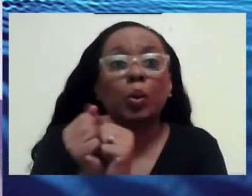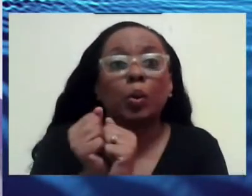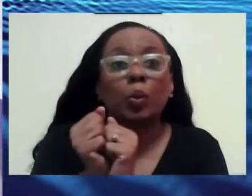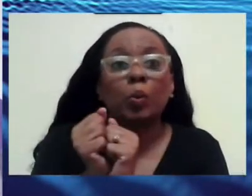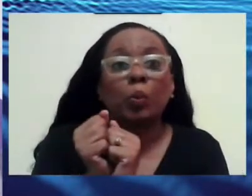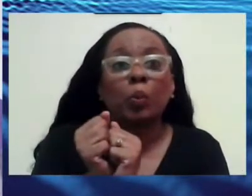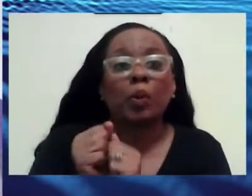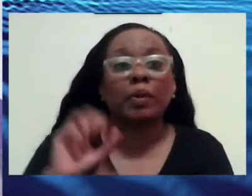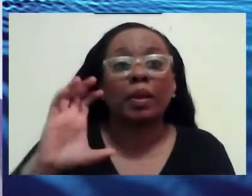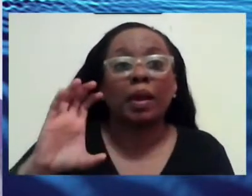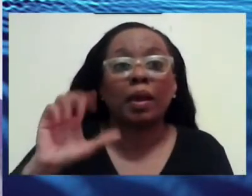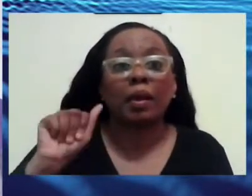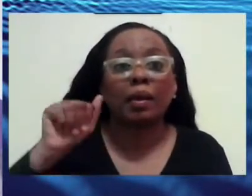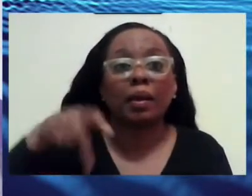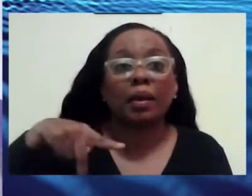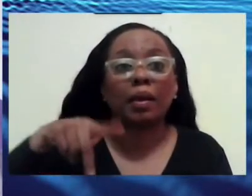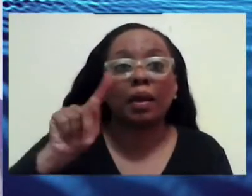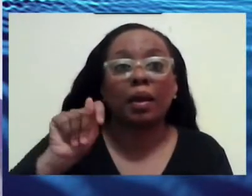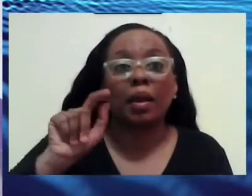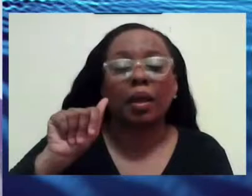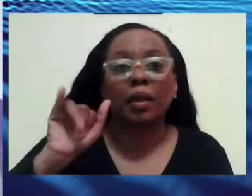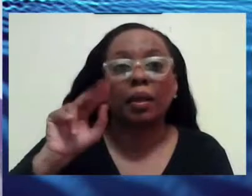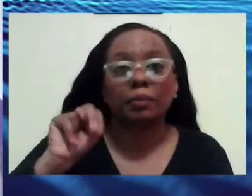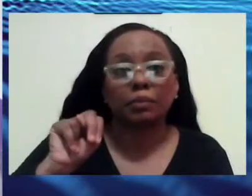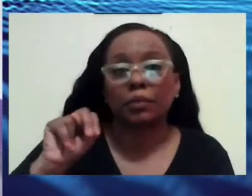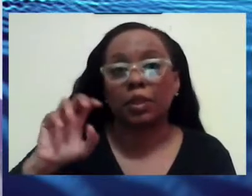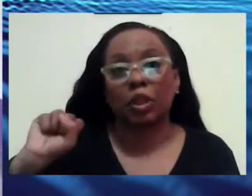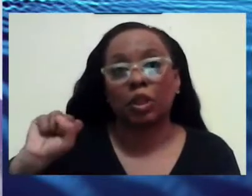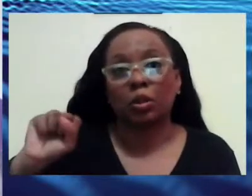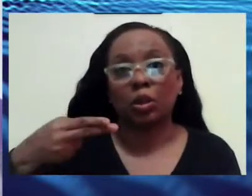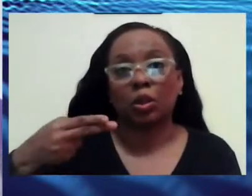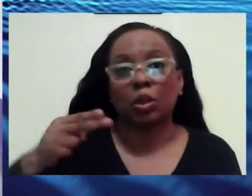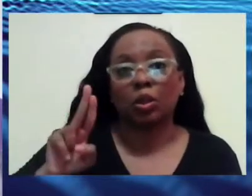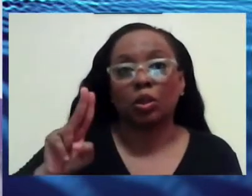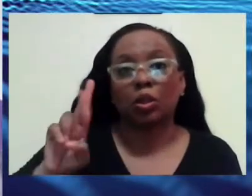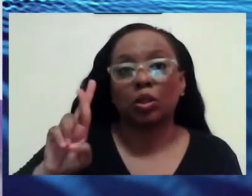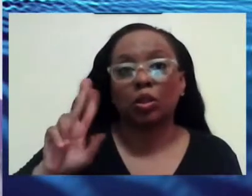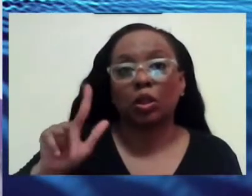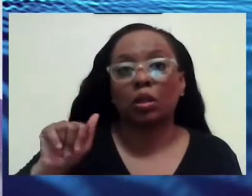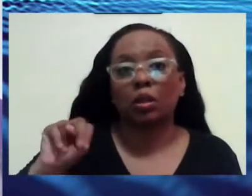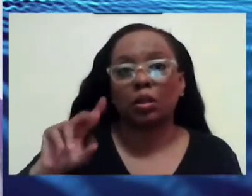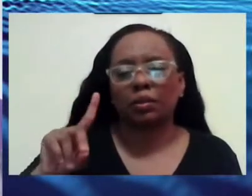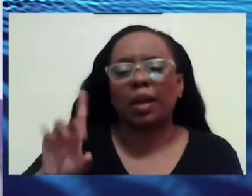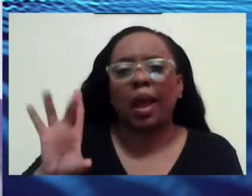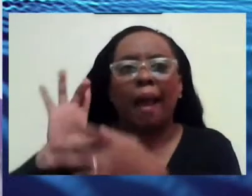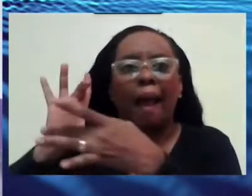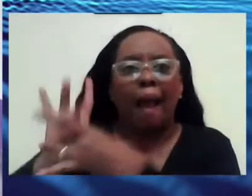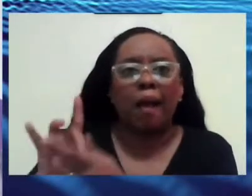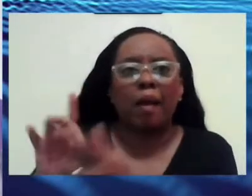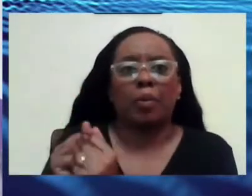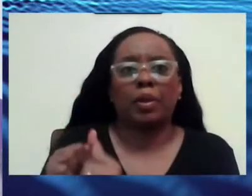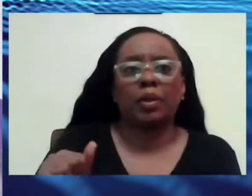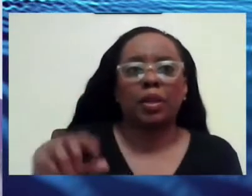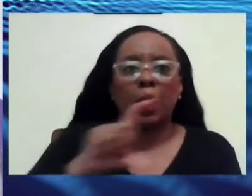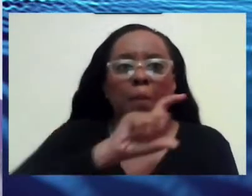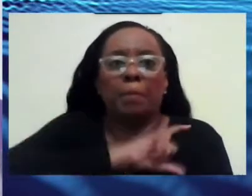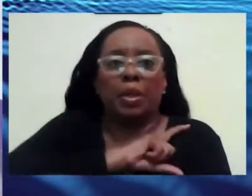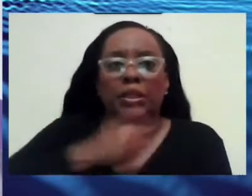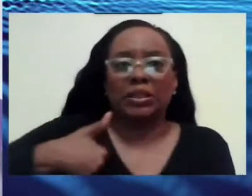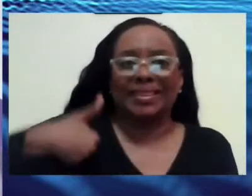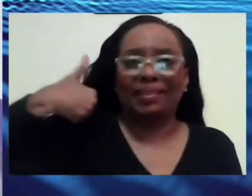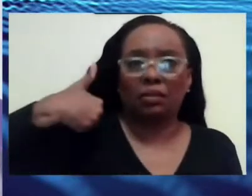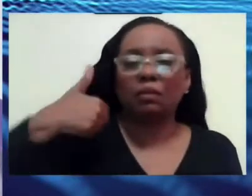Sherland, and he remains in very close contact with the chief of police in St. Vincent and the Grenadines.